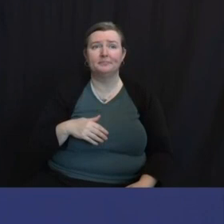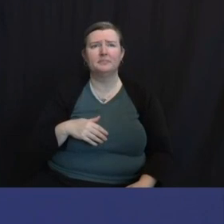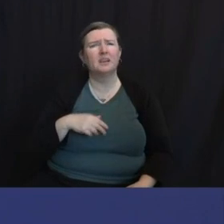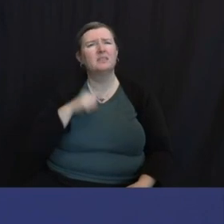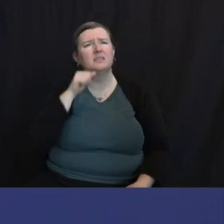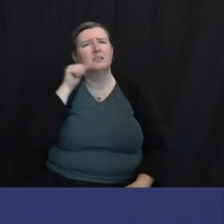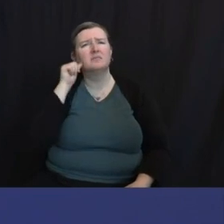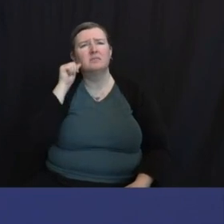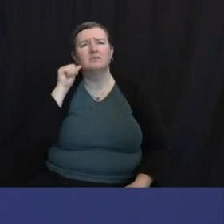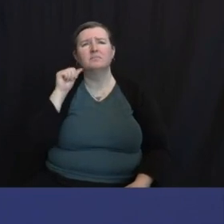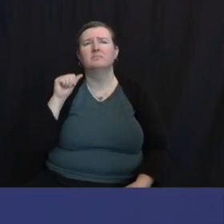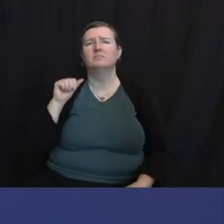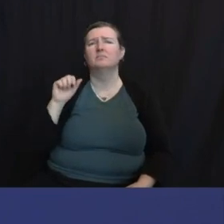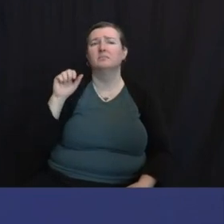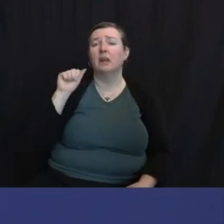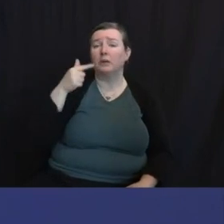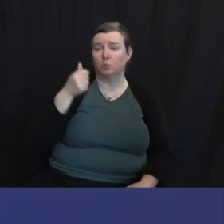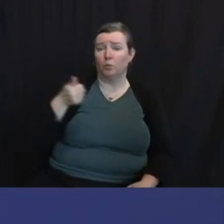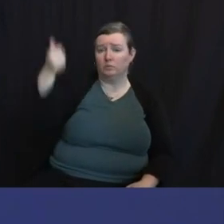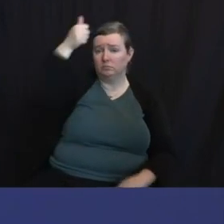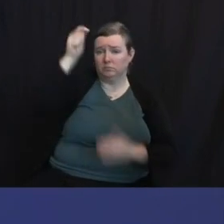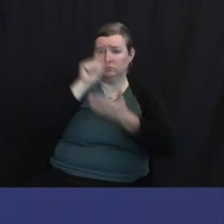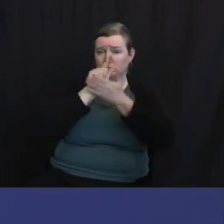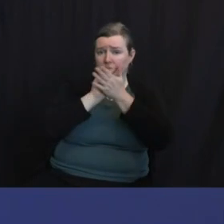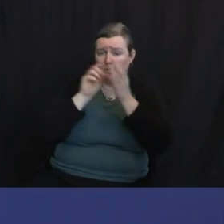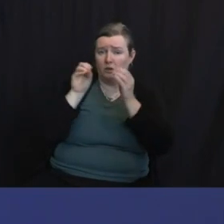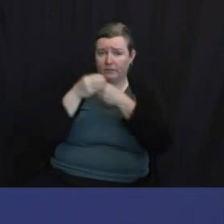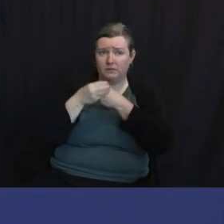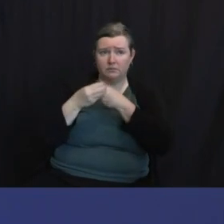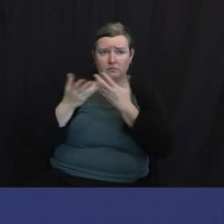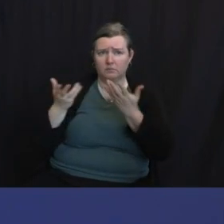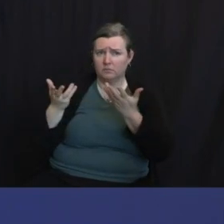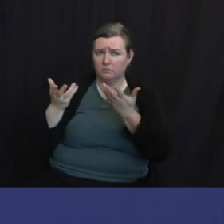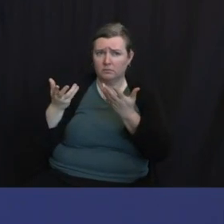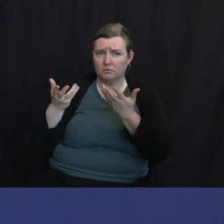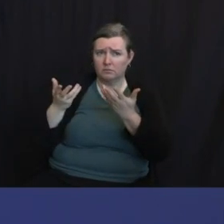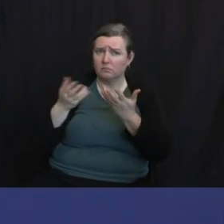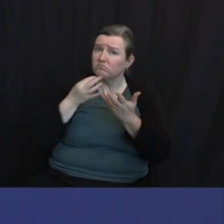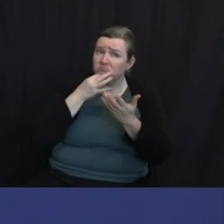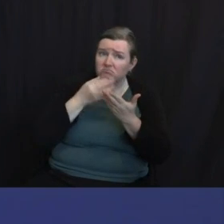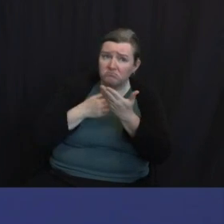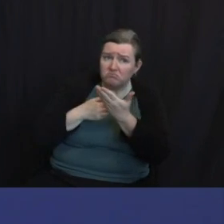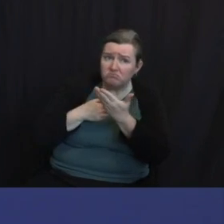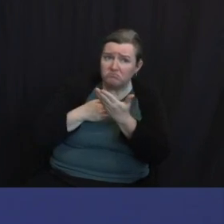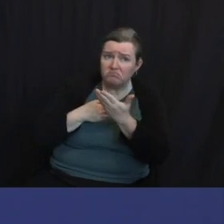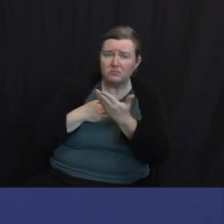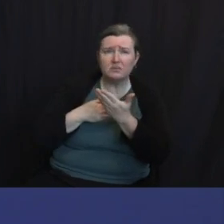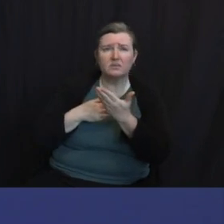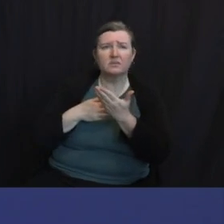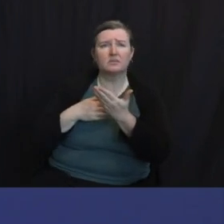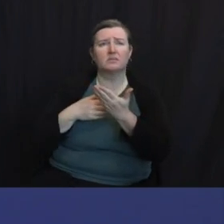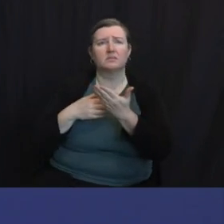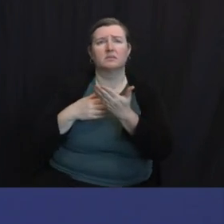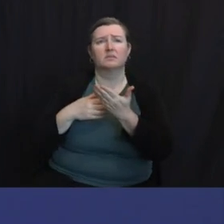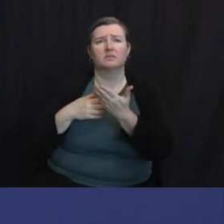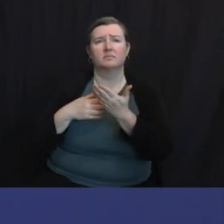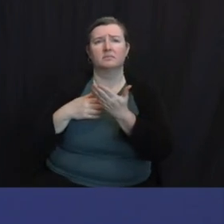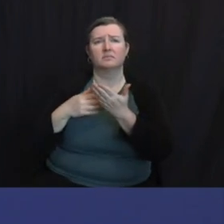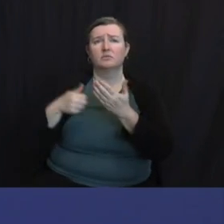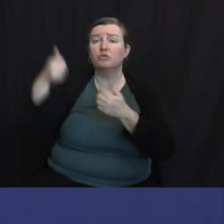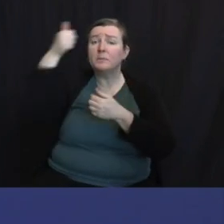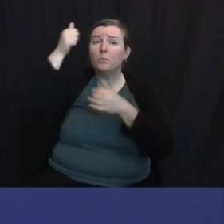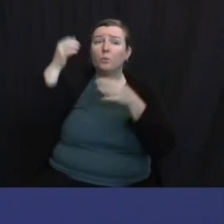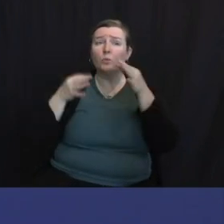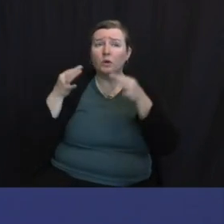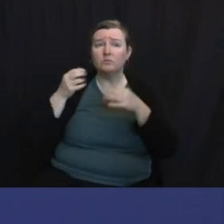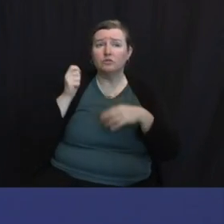and today, and I'm just wondering if your Supreme Court nominee, Rachel Weiner-Apter, plans to recuse from any cases that come